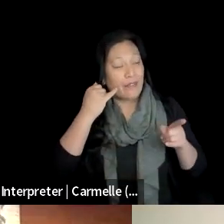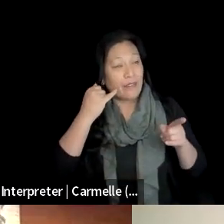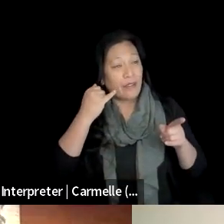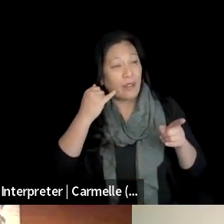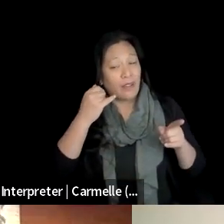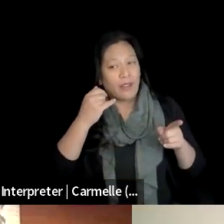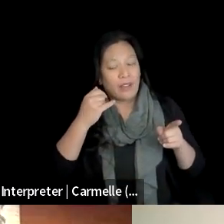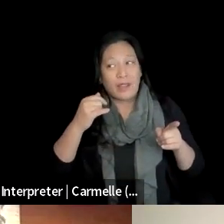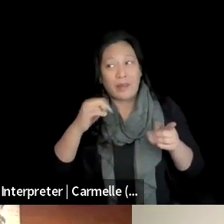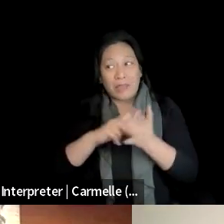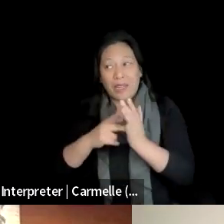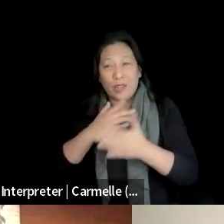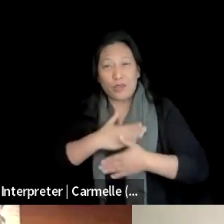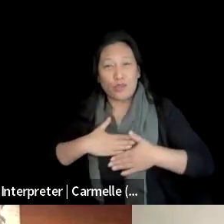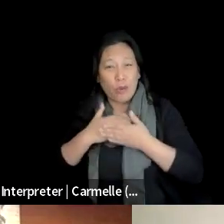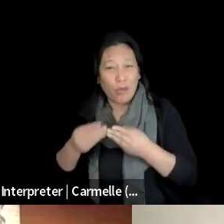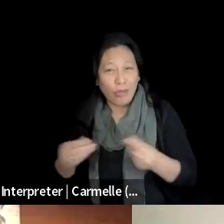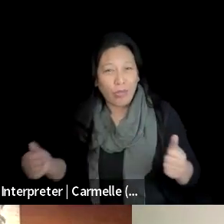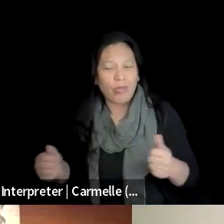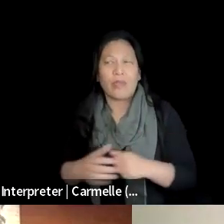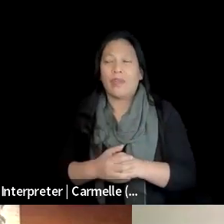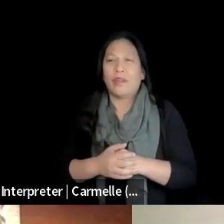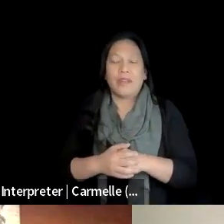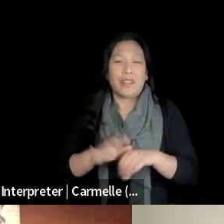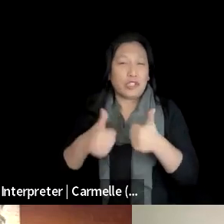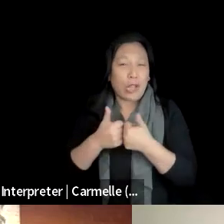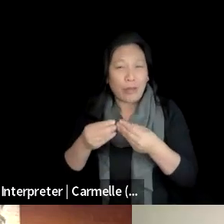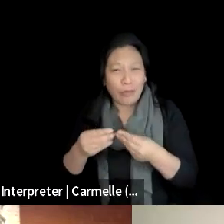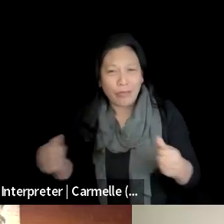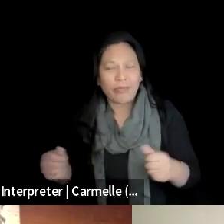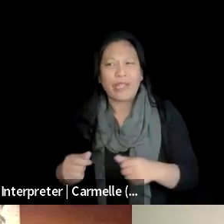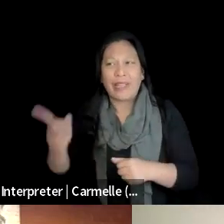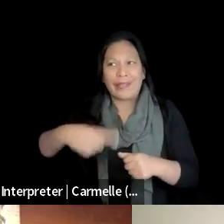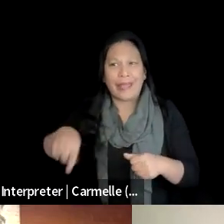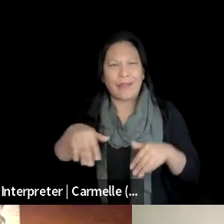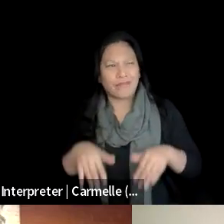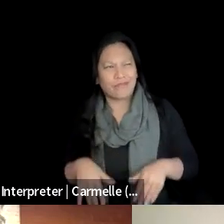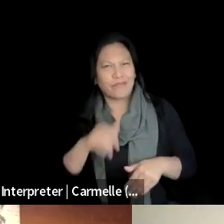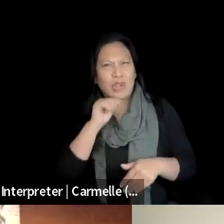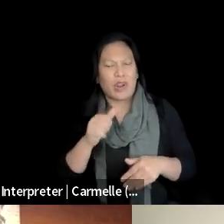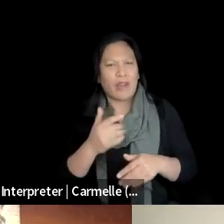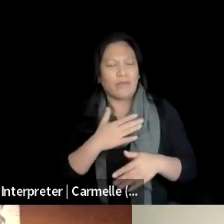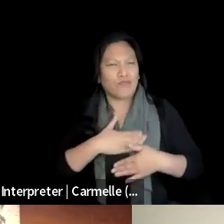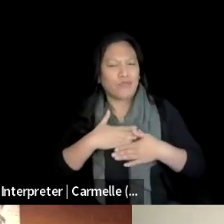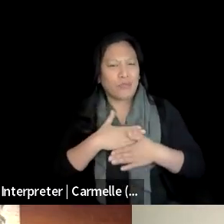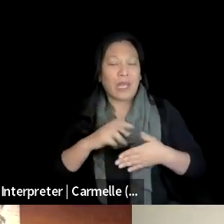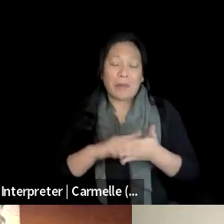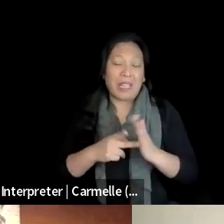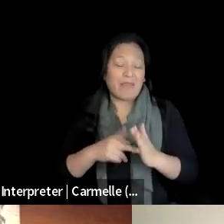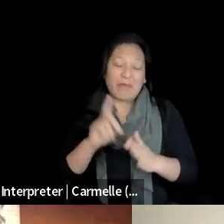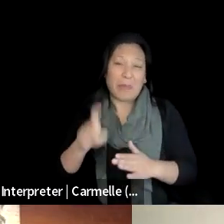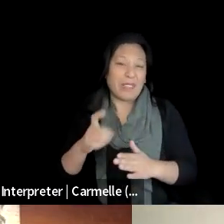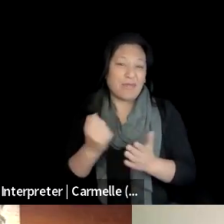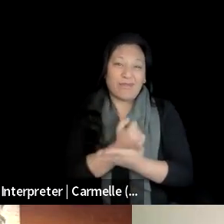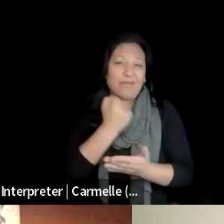from the joy and the challenge of the work, then, you know, I'm afraid I'm going to have one of those hard